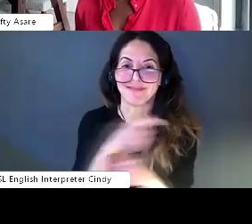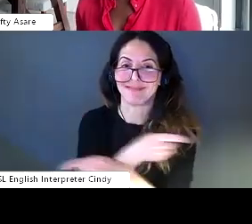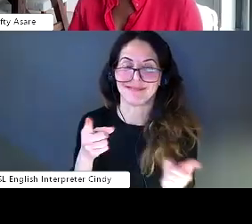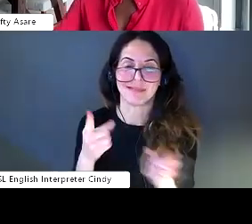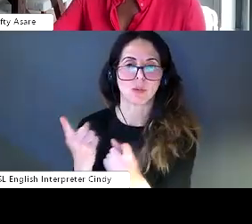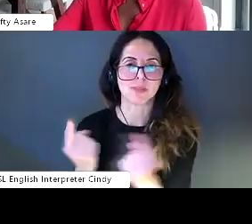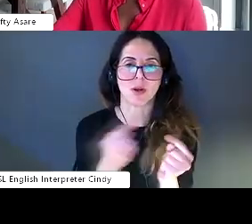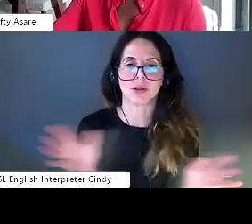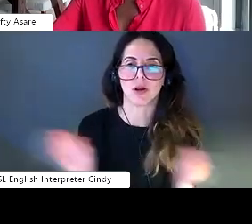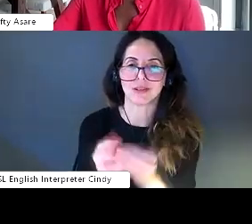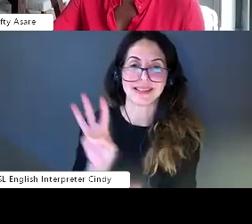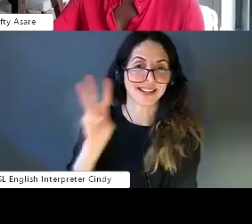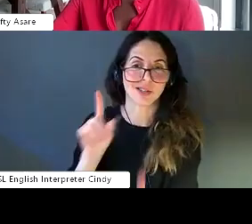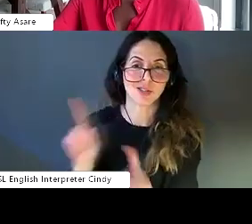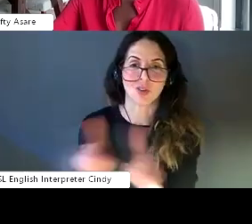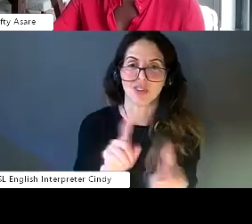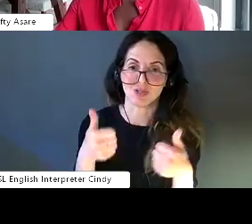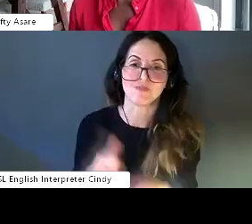6 surveys.